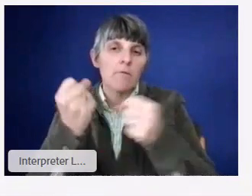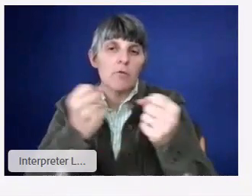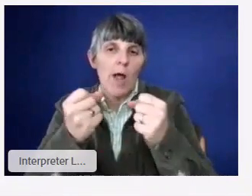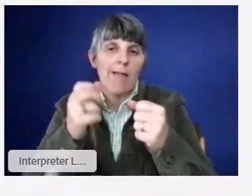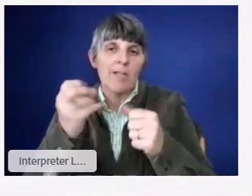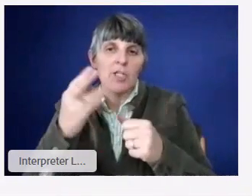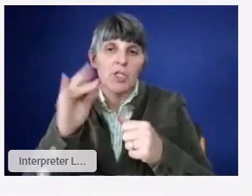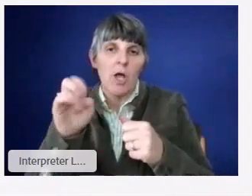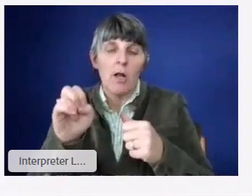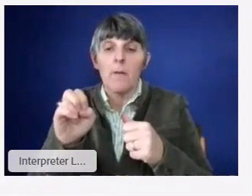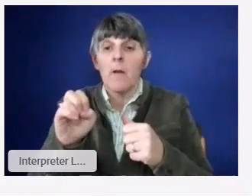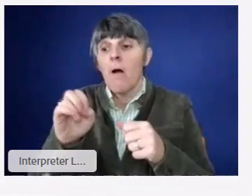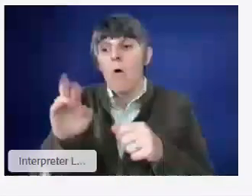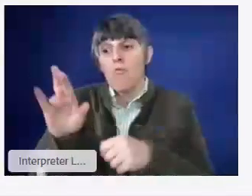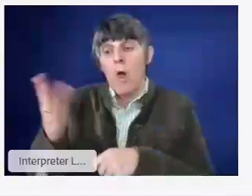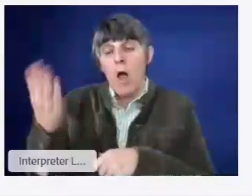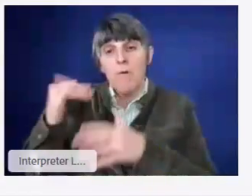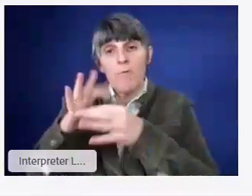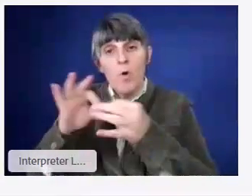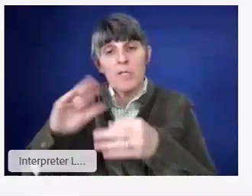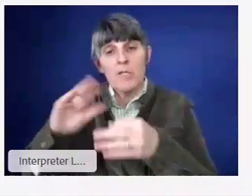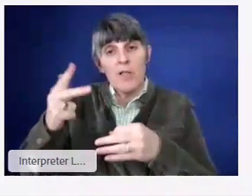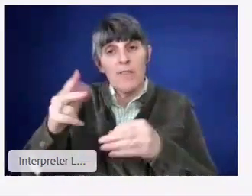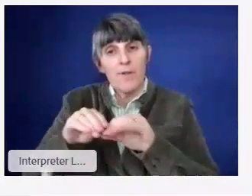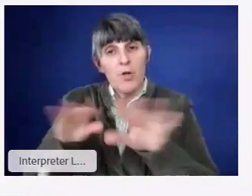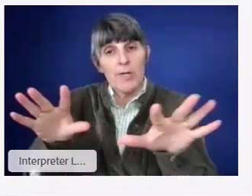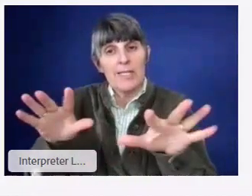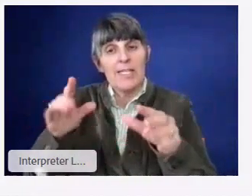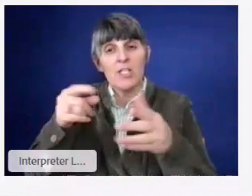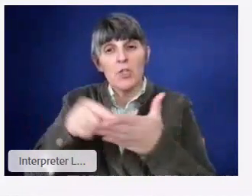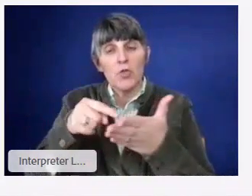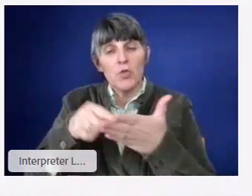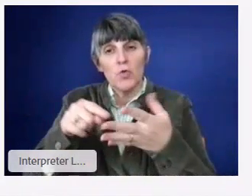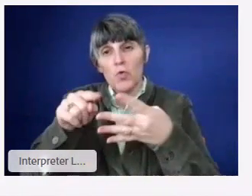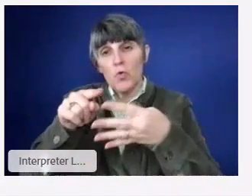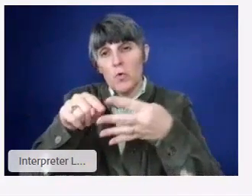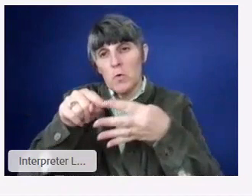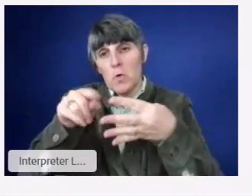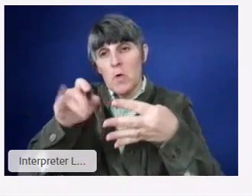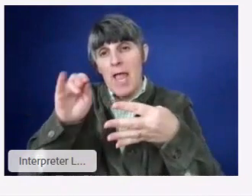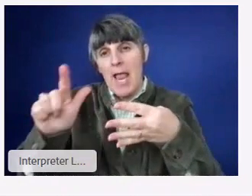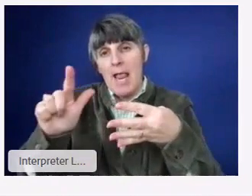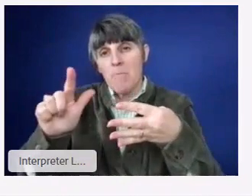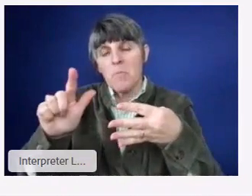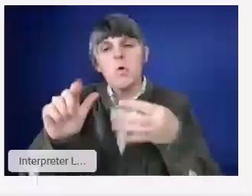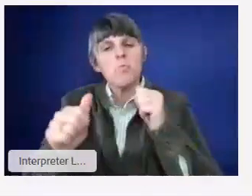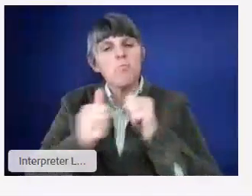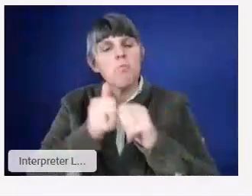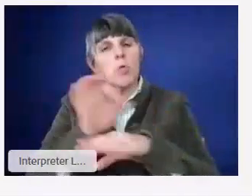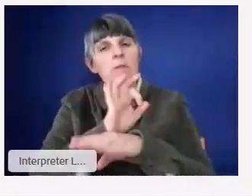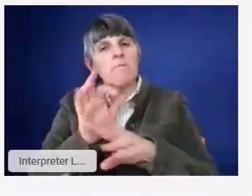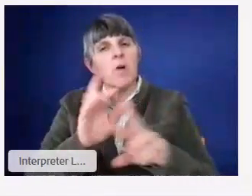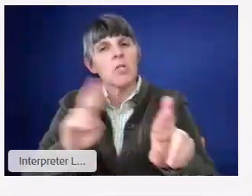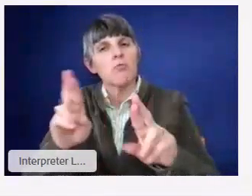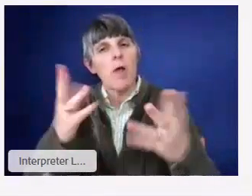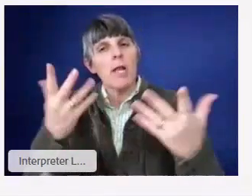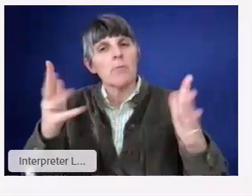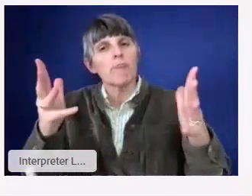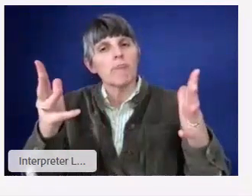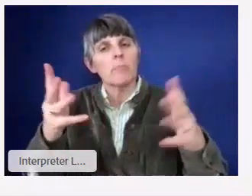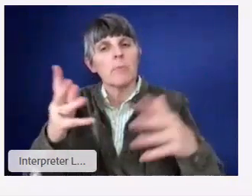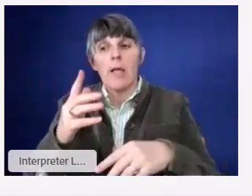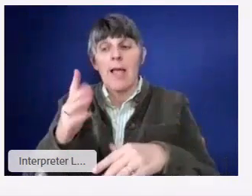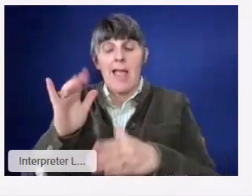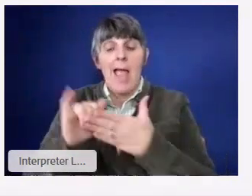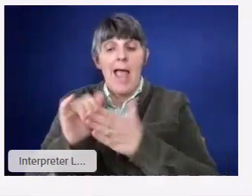Rob mentioned earlier, the third release is due in early April. We have most of the functions ready at this time. At that